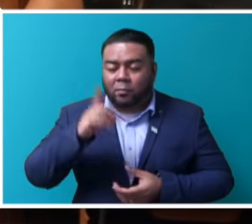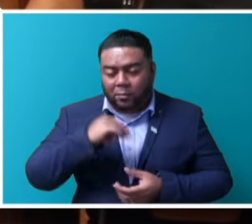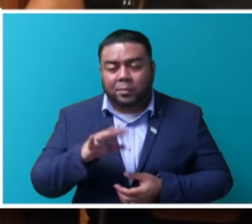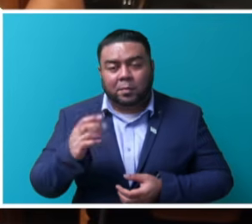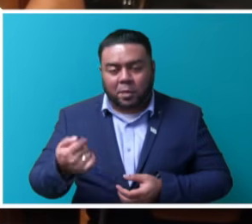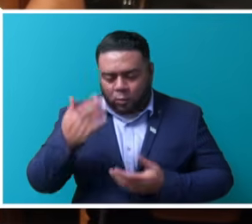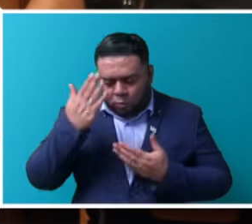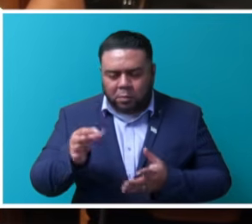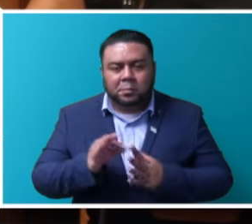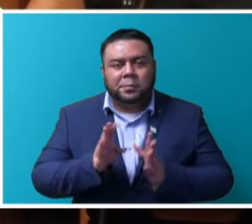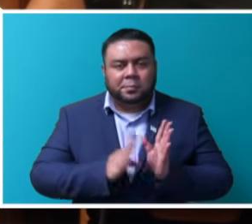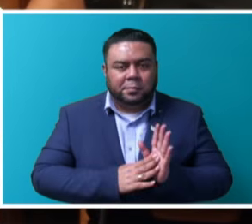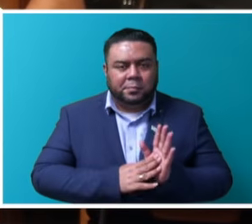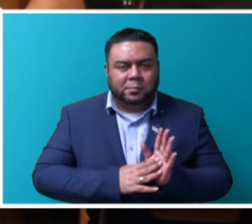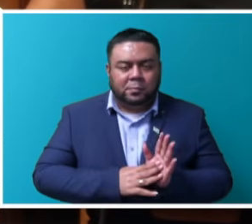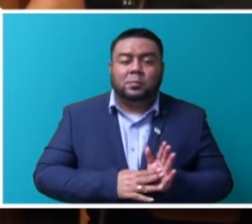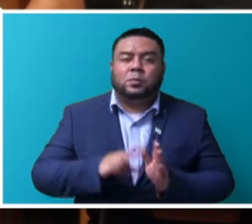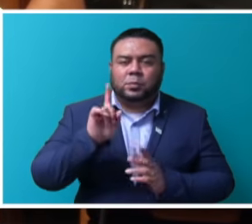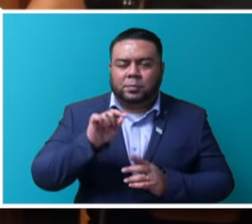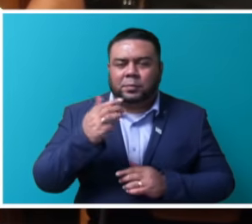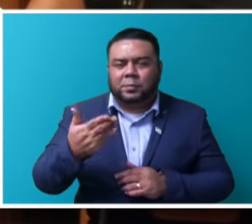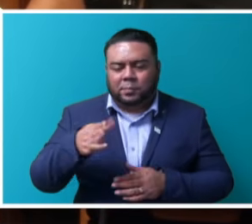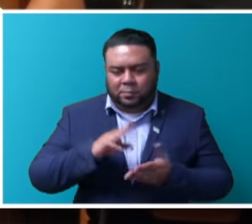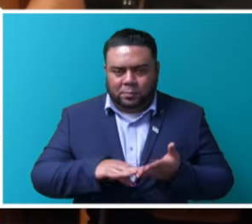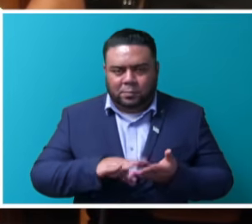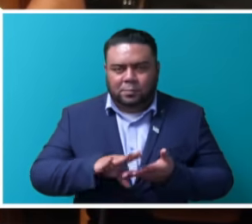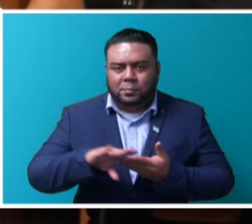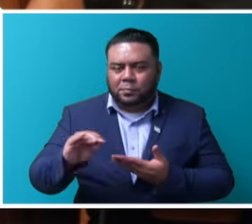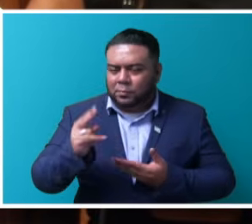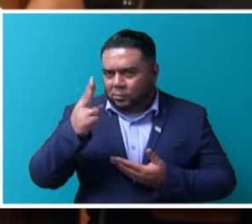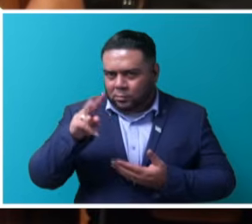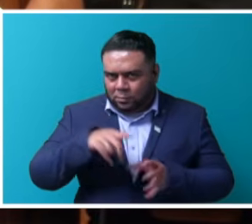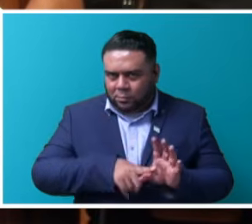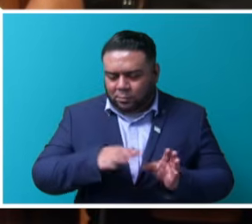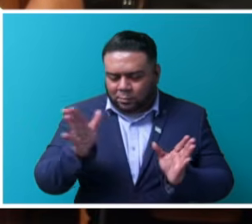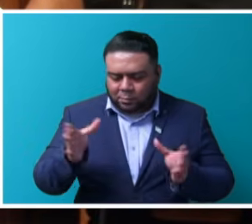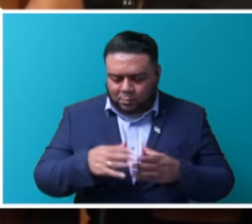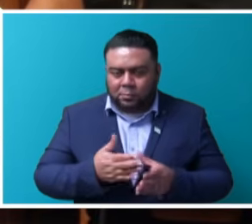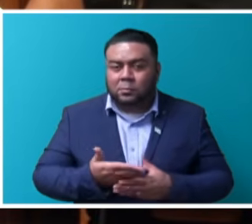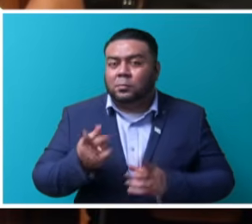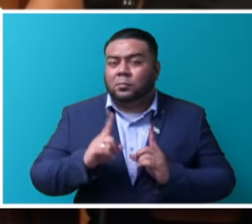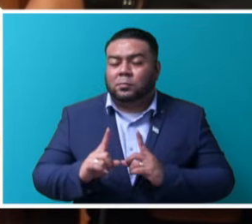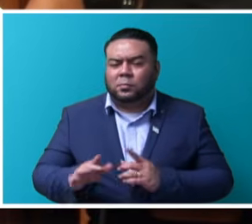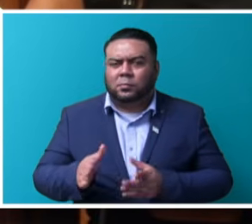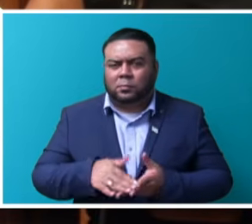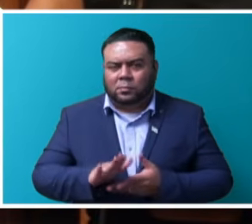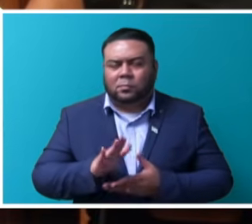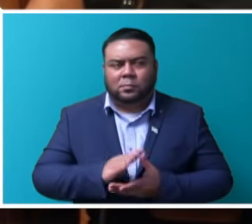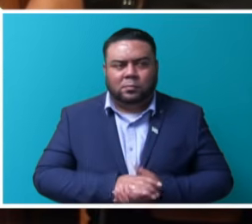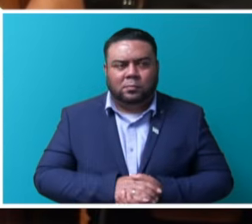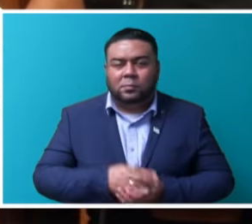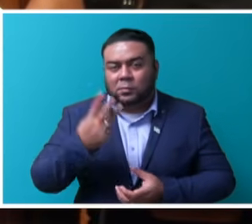Minister. A total of 1.9 million has been allocated as part of a 2-year commitment, following Cabinet's endorsement of